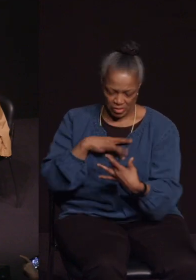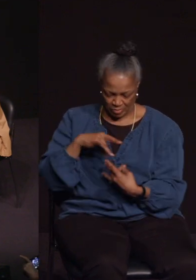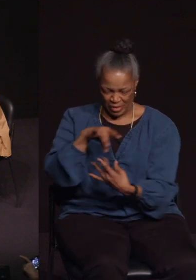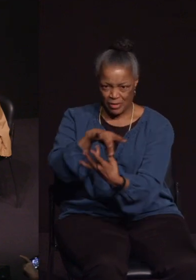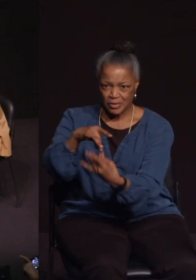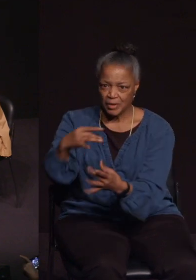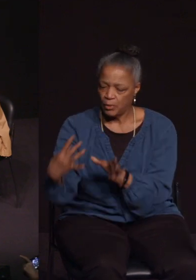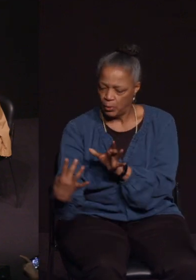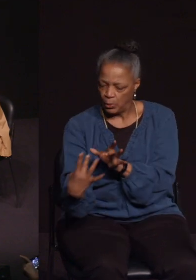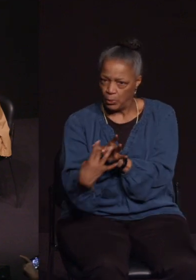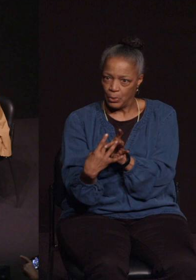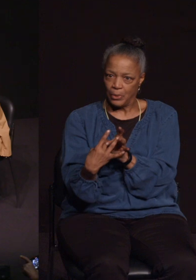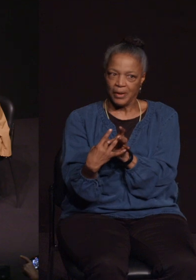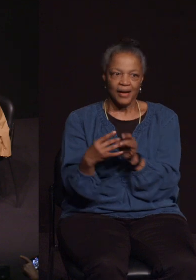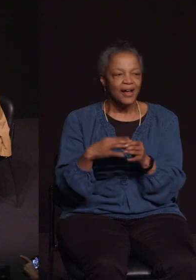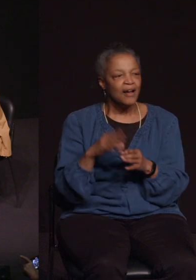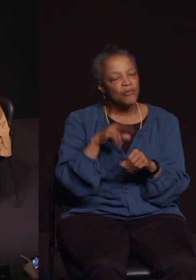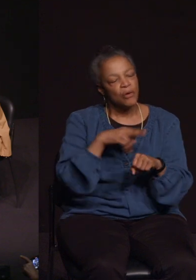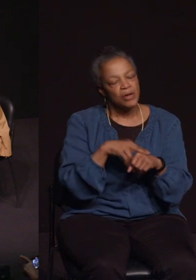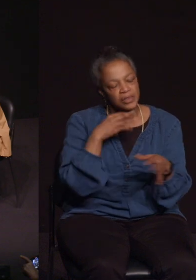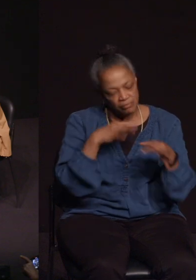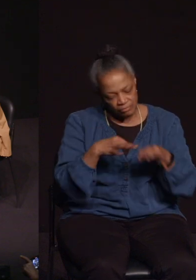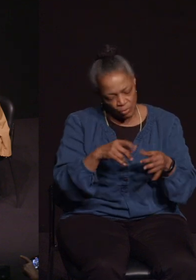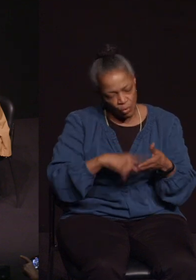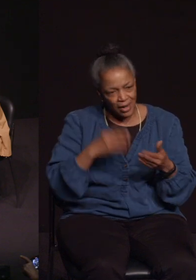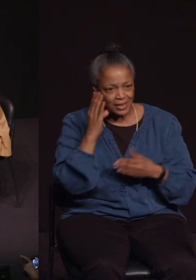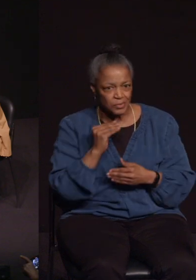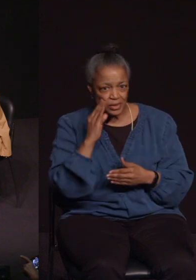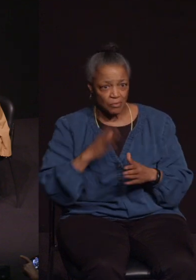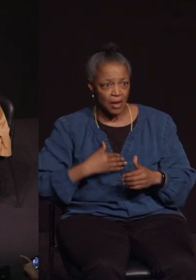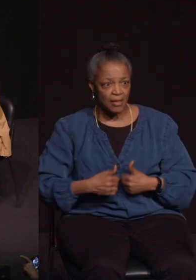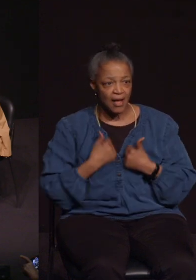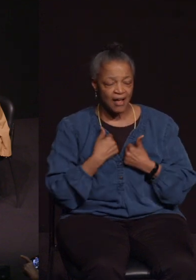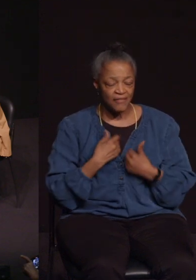Of course, I told him about the things that I went through in my life, and he like,